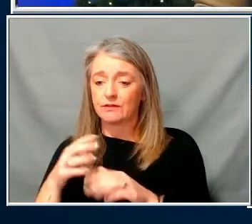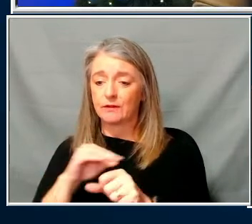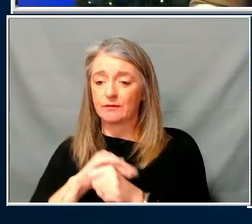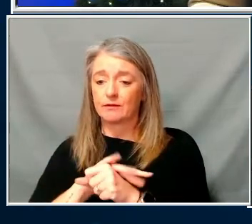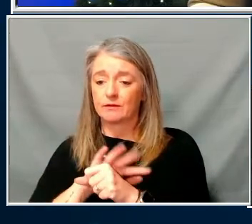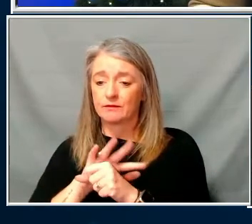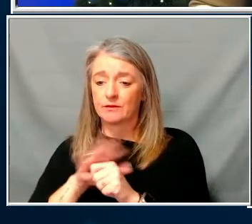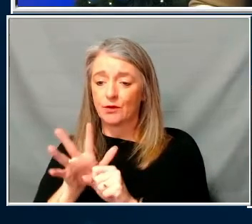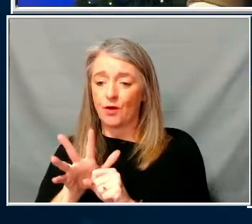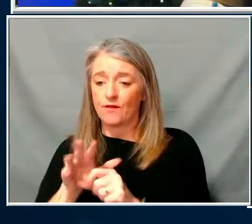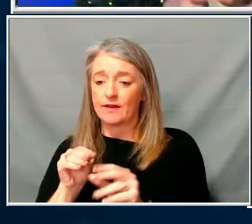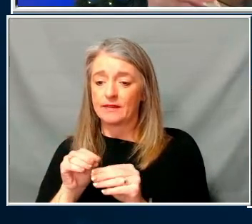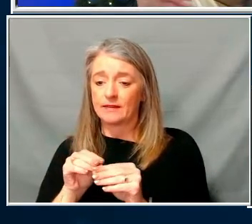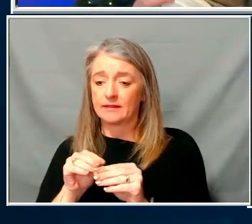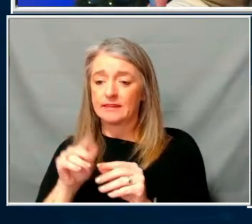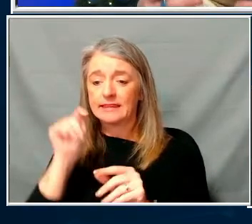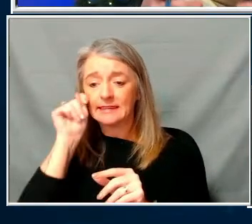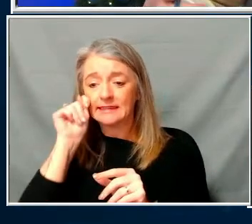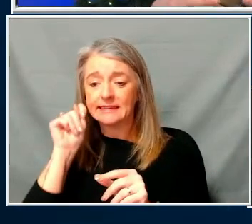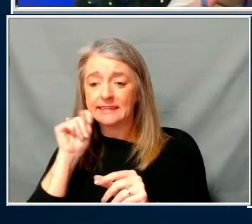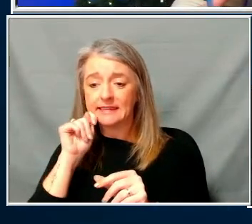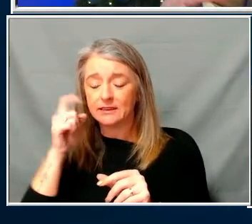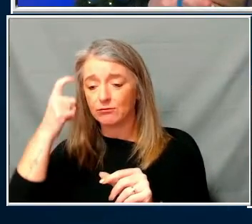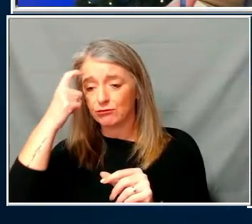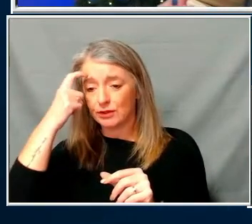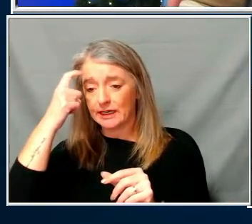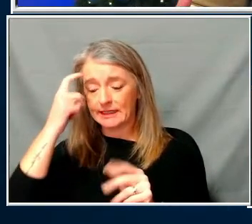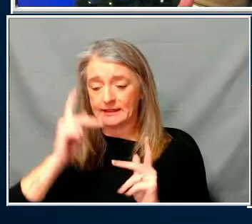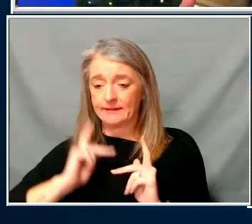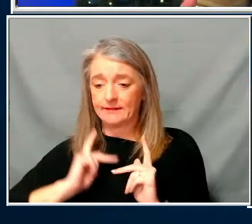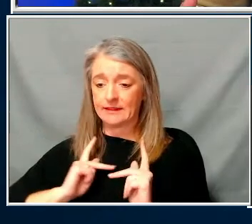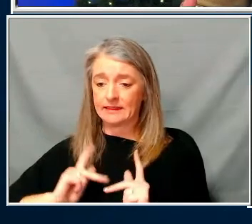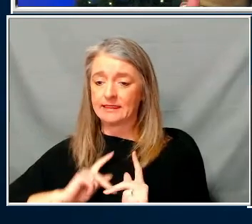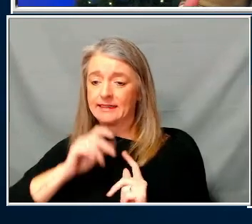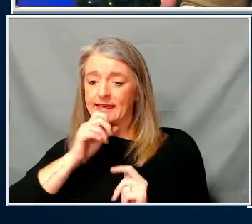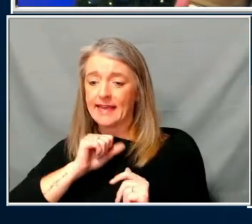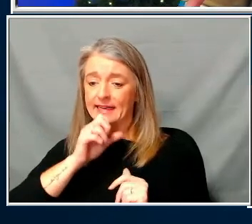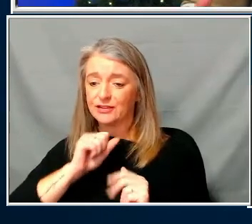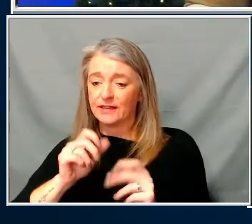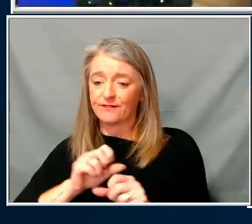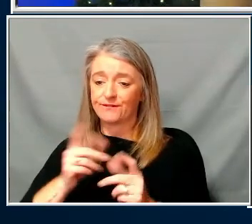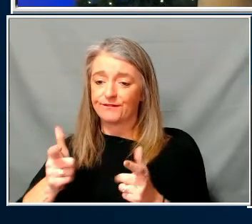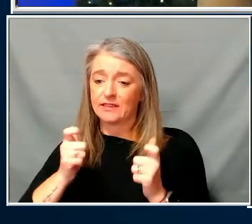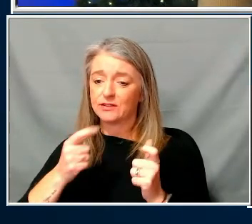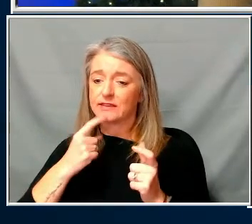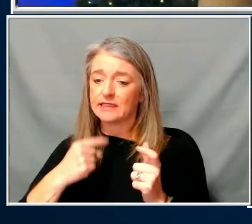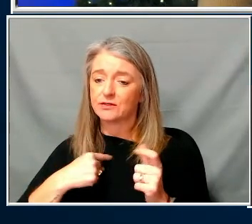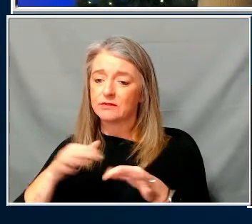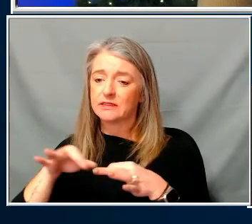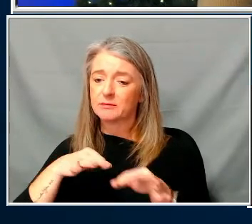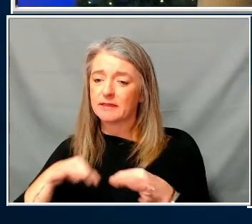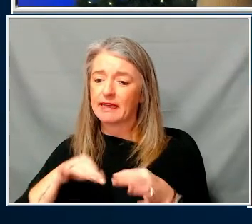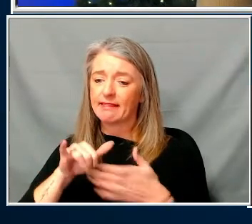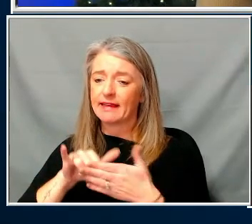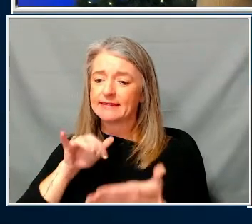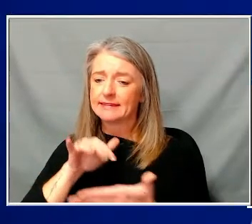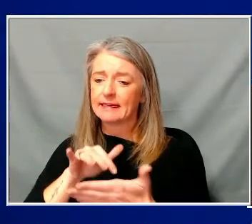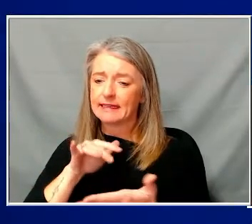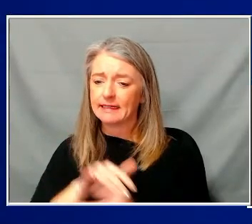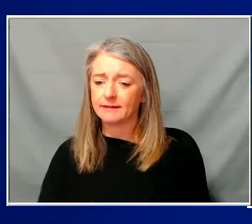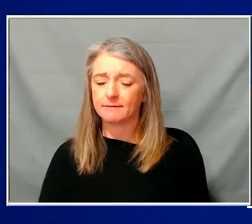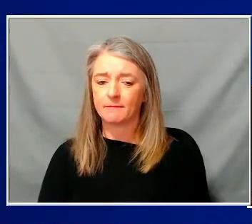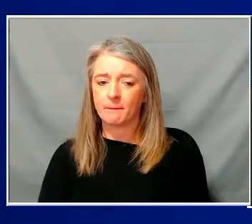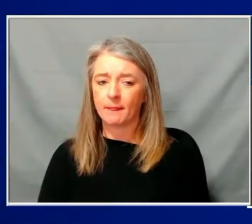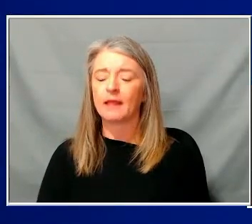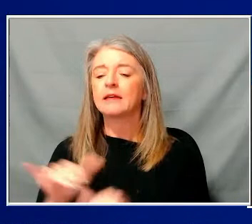led to teenagers' brains physically aging faster. Can you explain more about that study and what it found? Yeah, I mean, this is kind of similar to